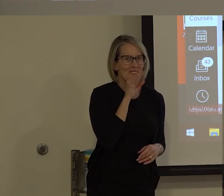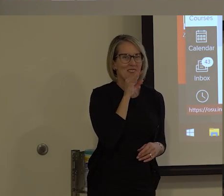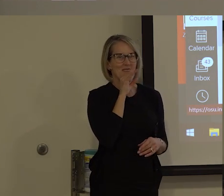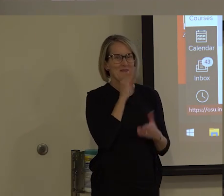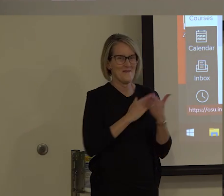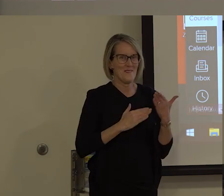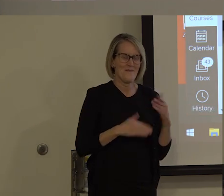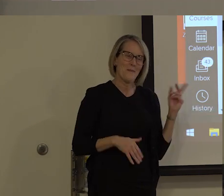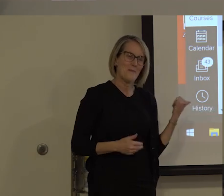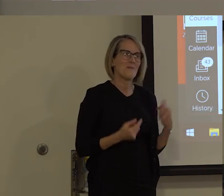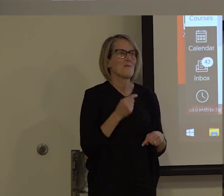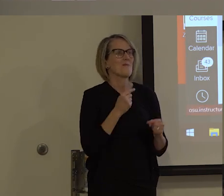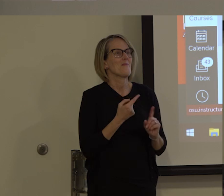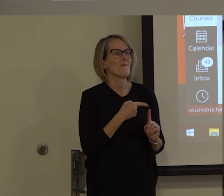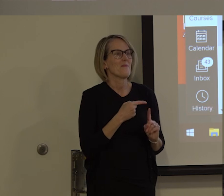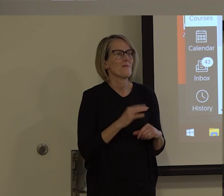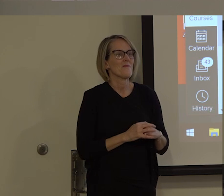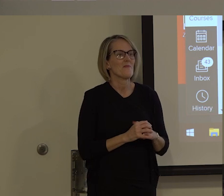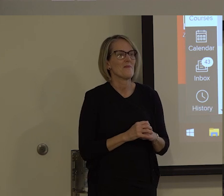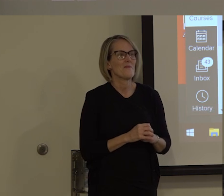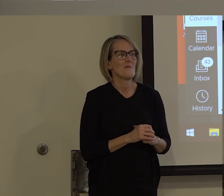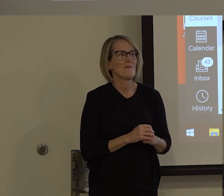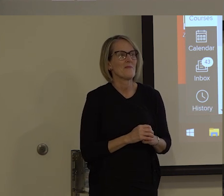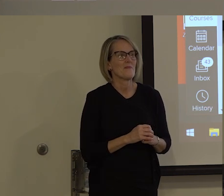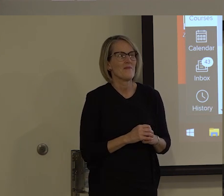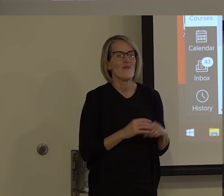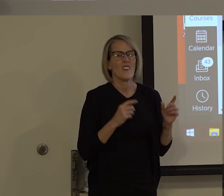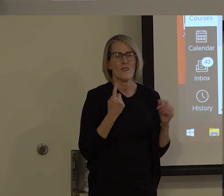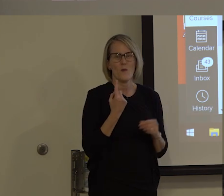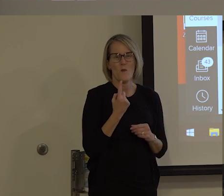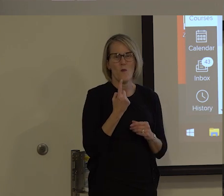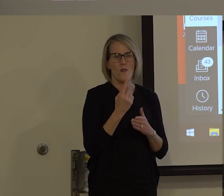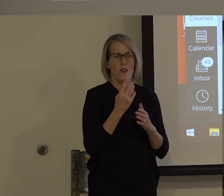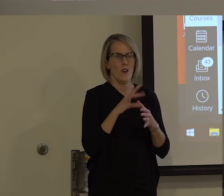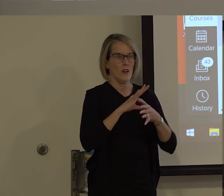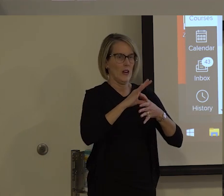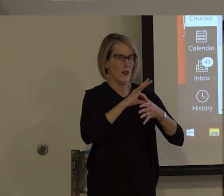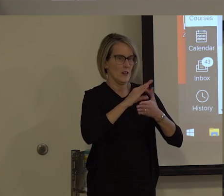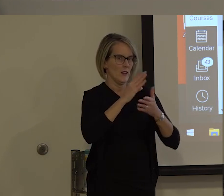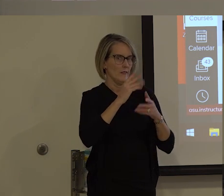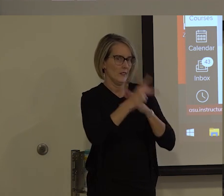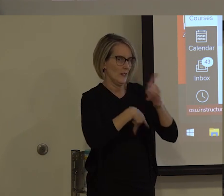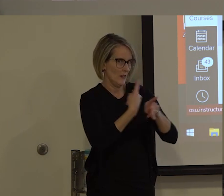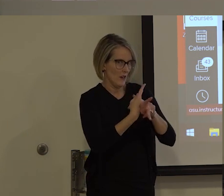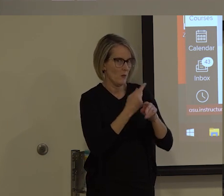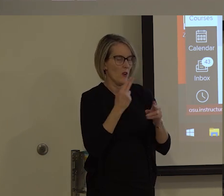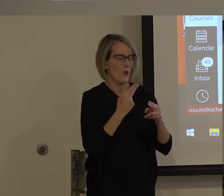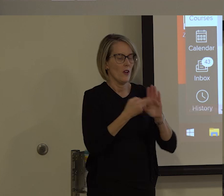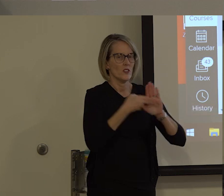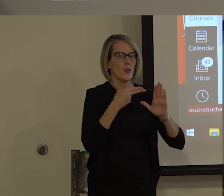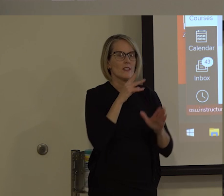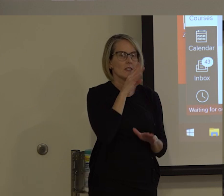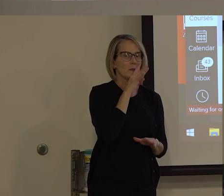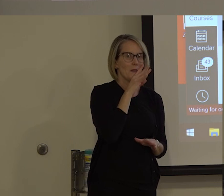So let me go back here really quickly. So there's an additional content type in H5P called Speak the Words. I'm